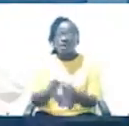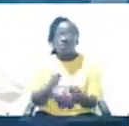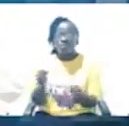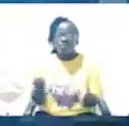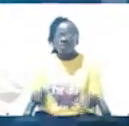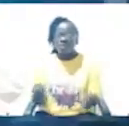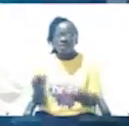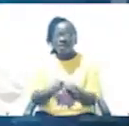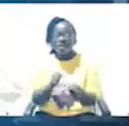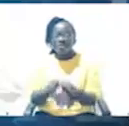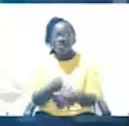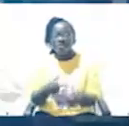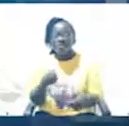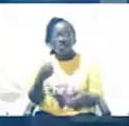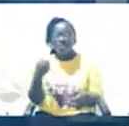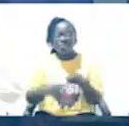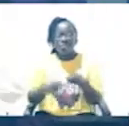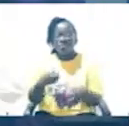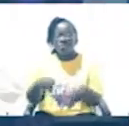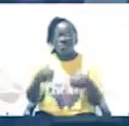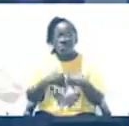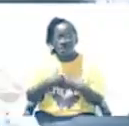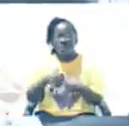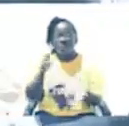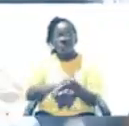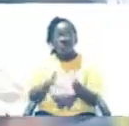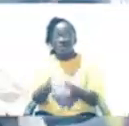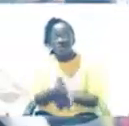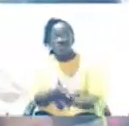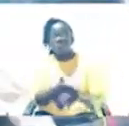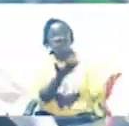hopeless, Lazarus will rise again tonight.